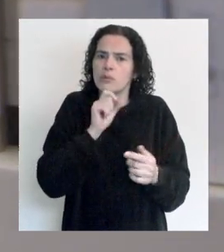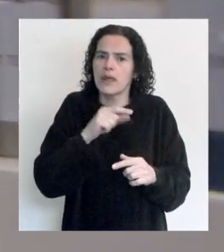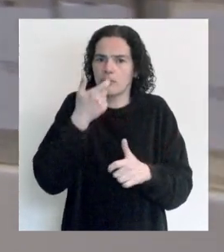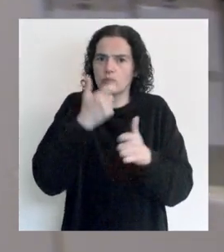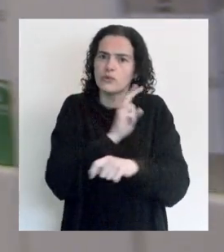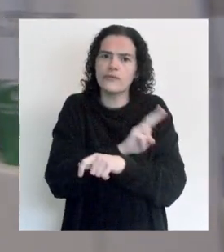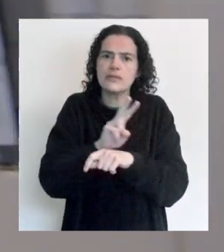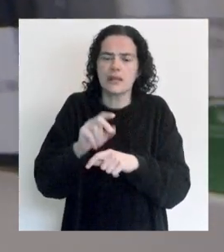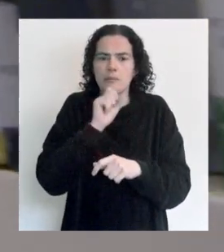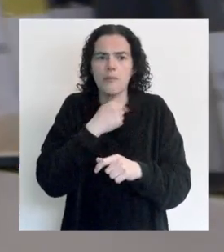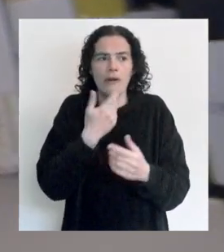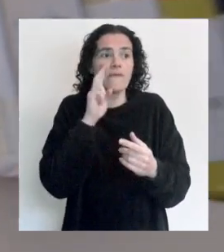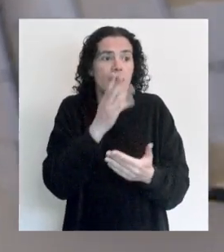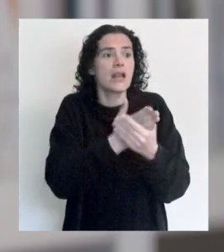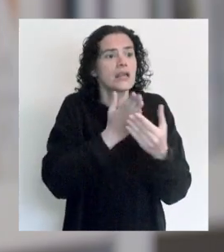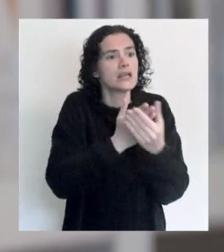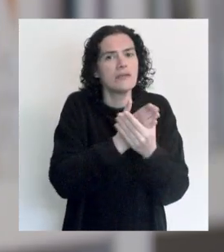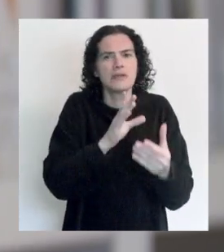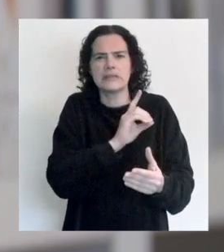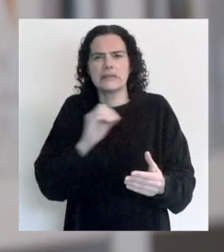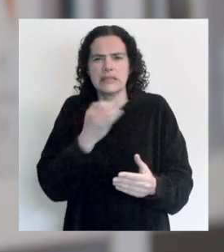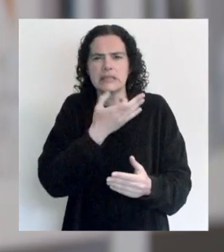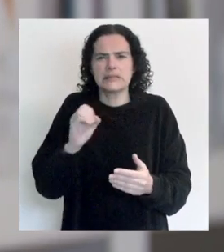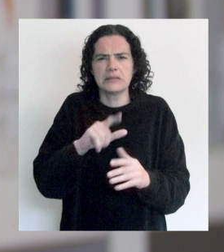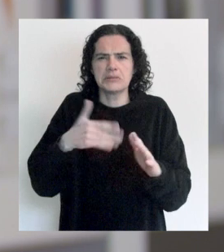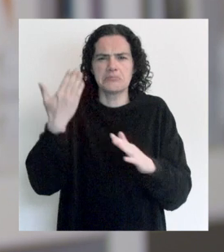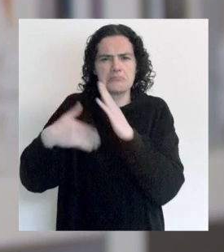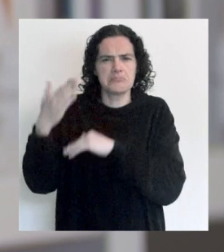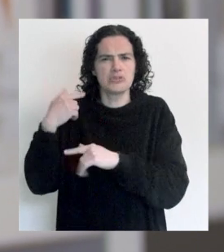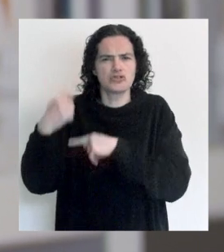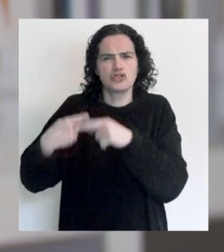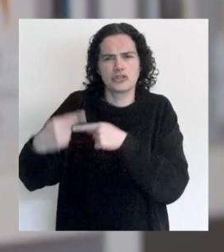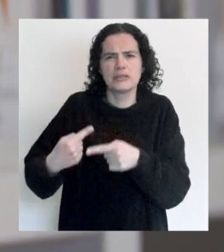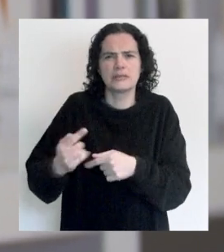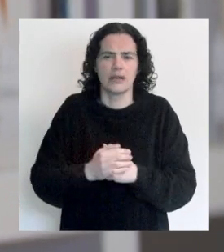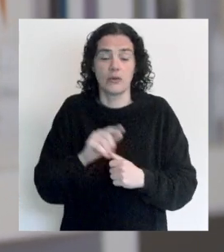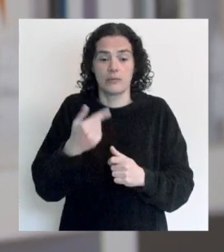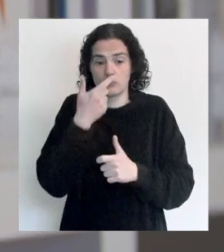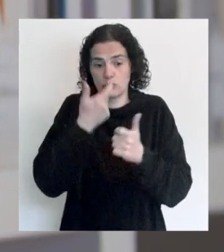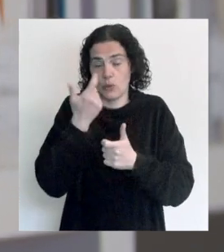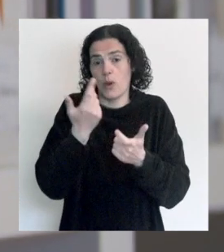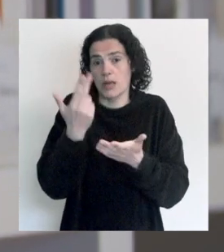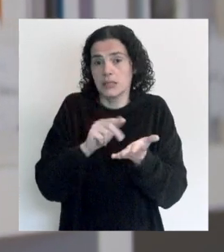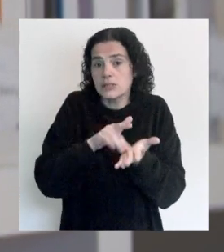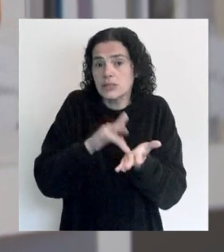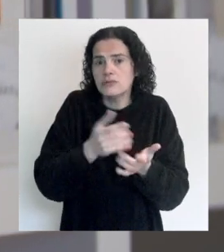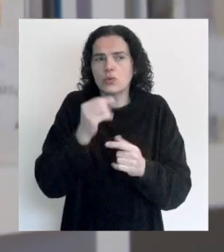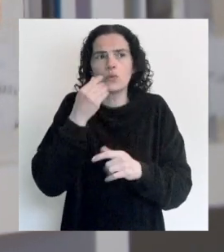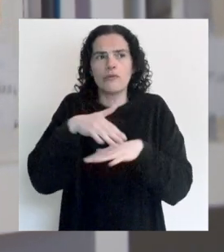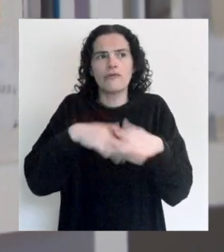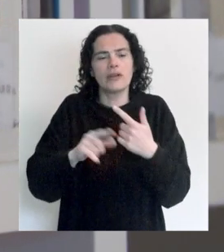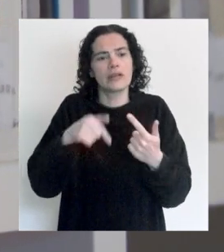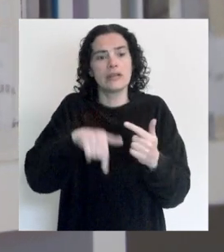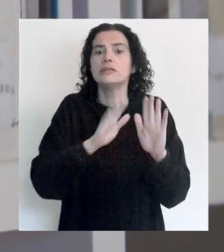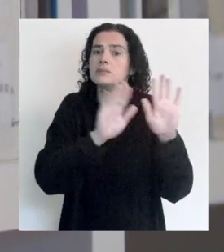the visitors here to see in the archive these 60s, 70s kind of generations artist books and how they worked with it. And then sort